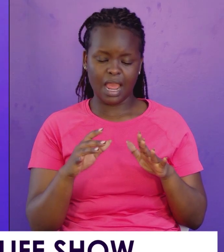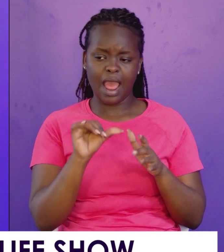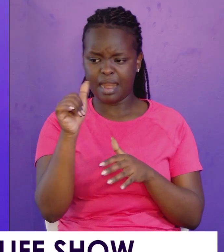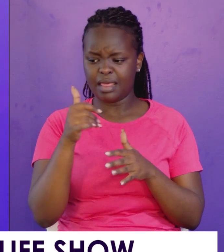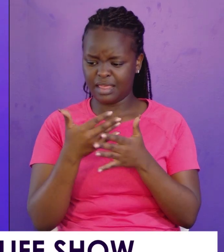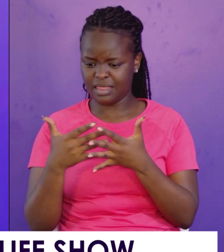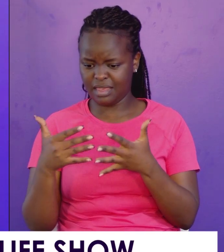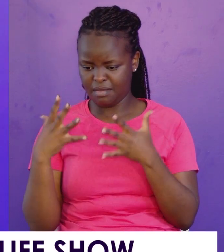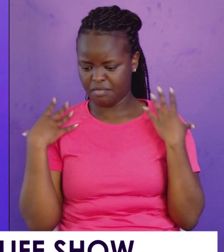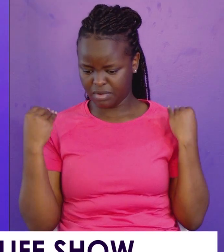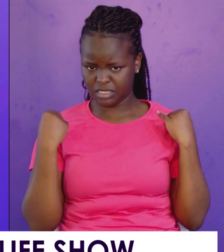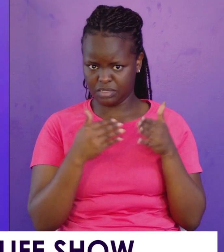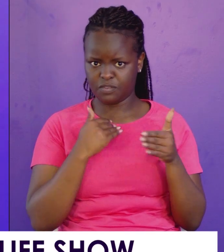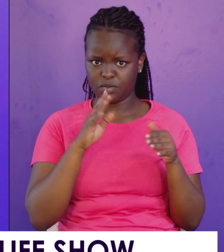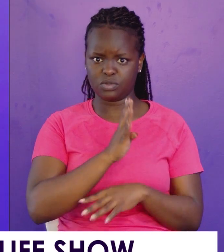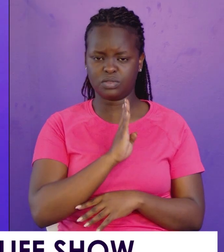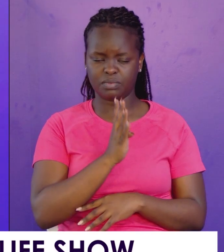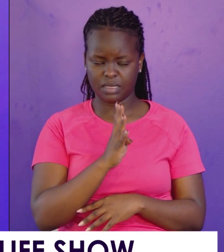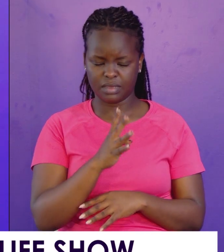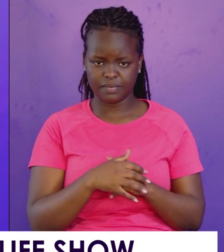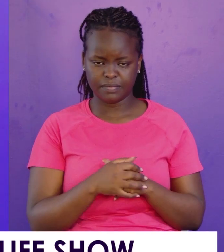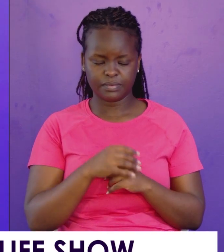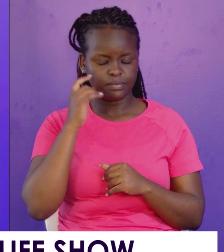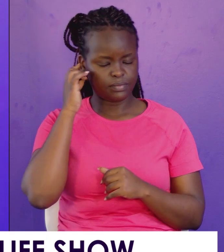Exactly. Before,